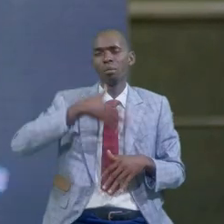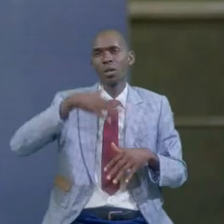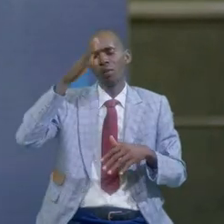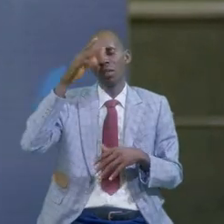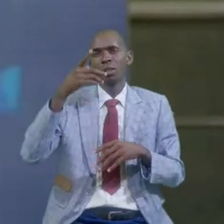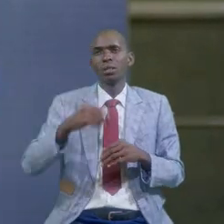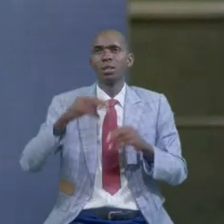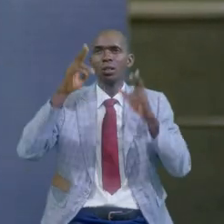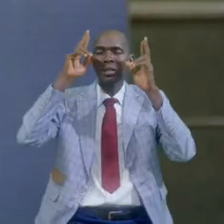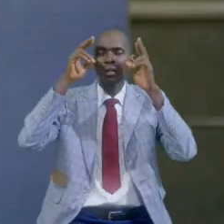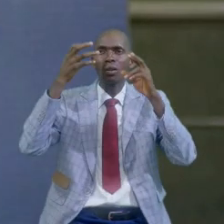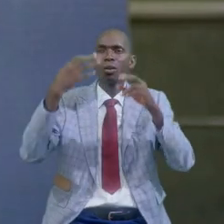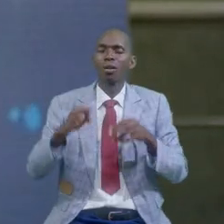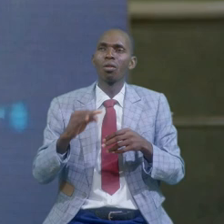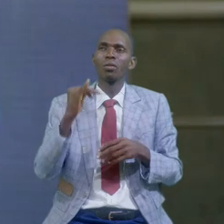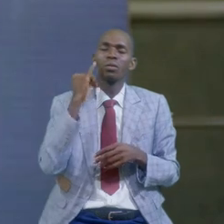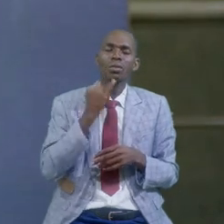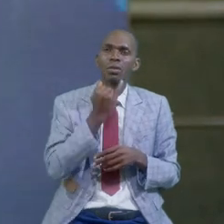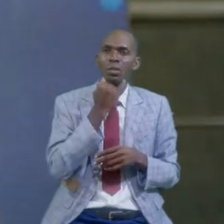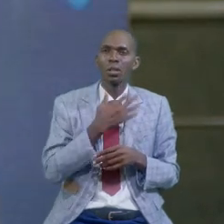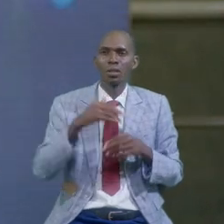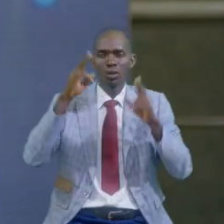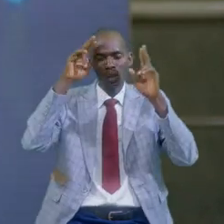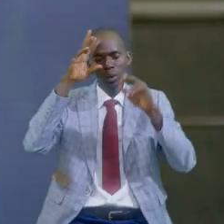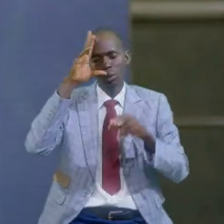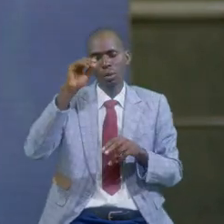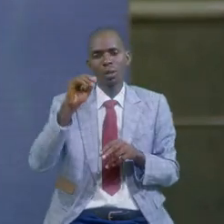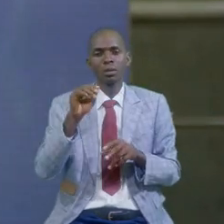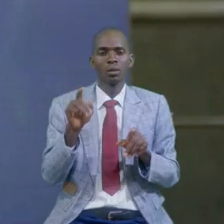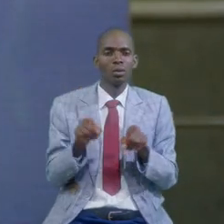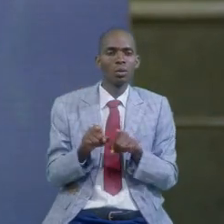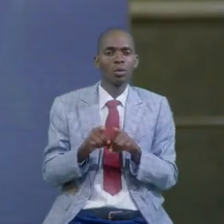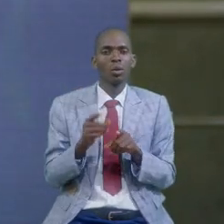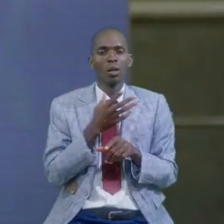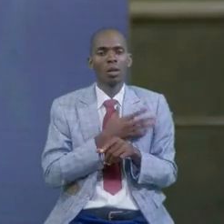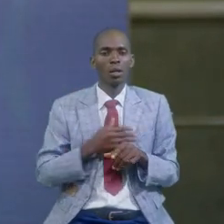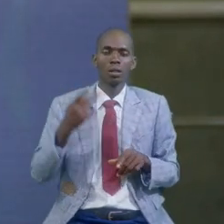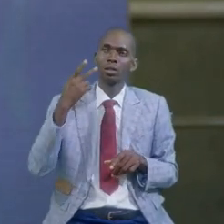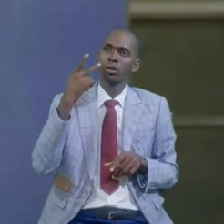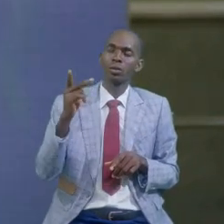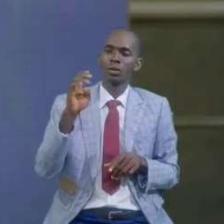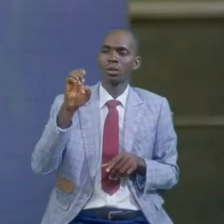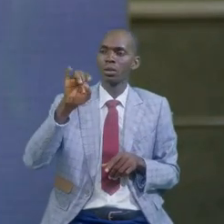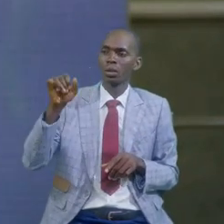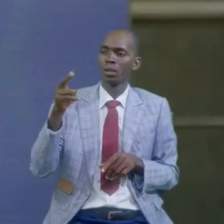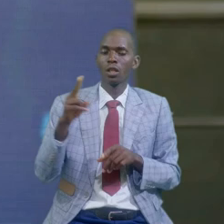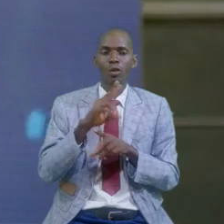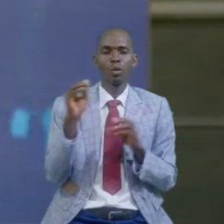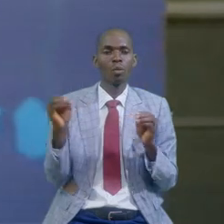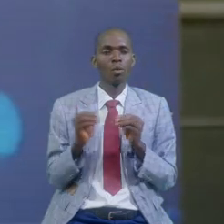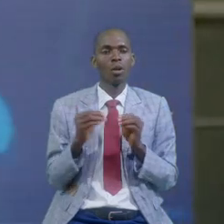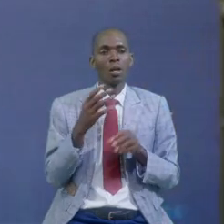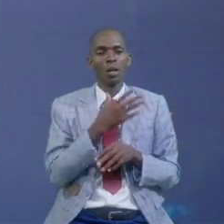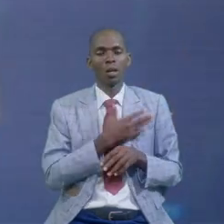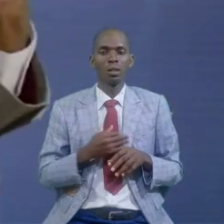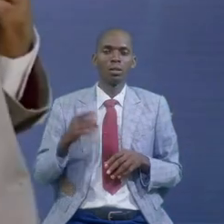and the horsemen thereof. And he saw him no more. And he took